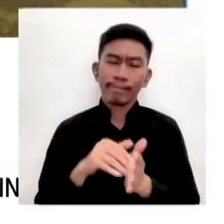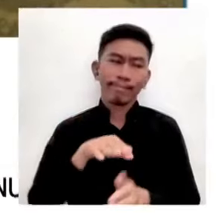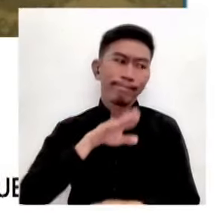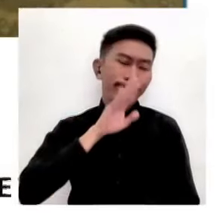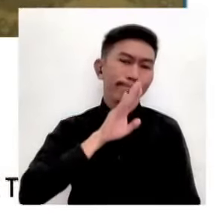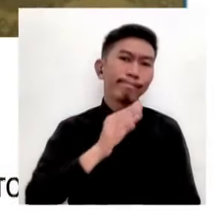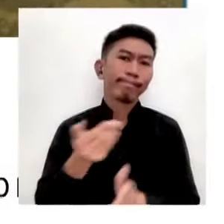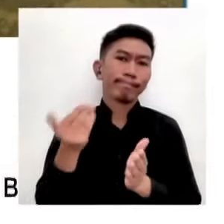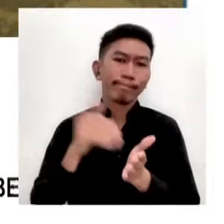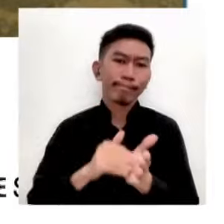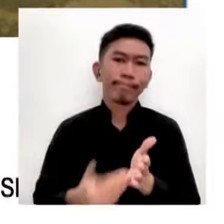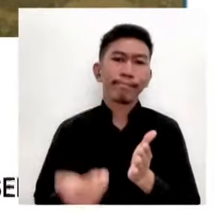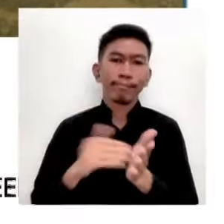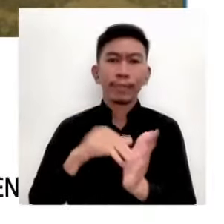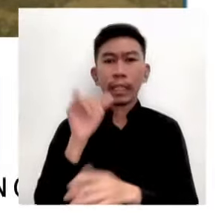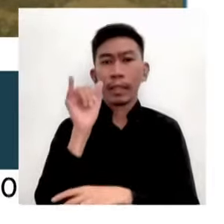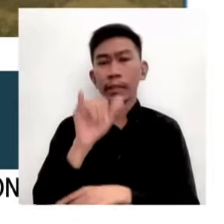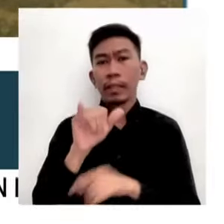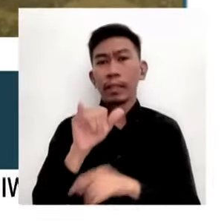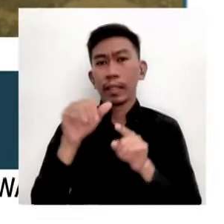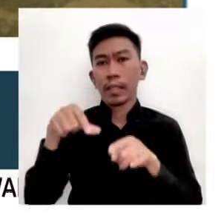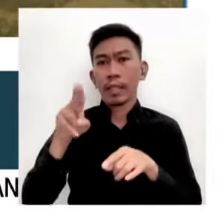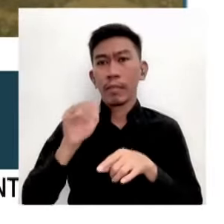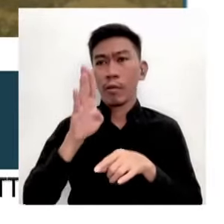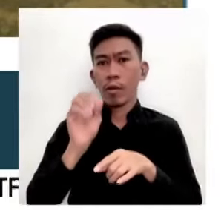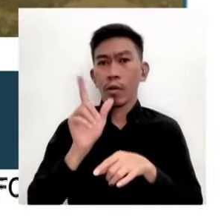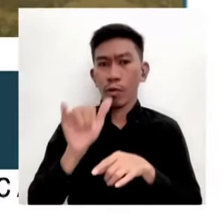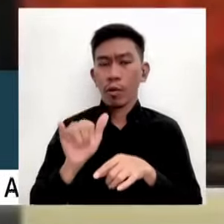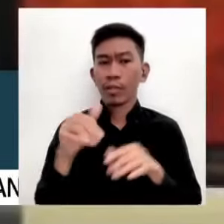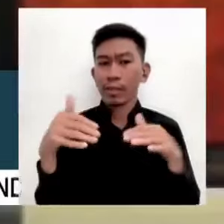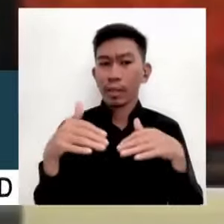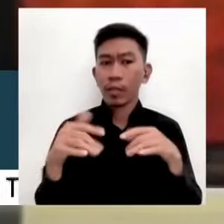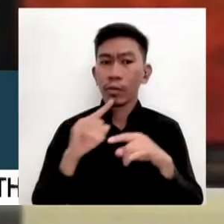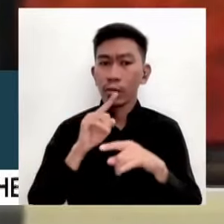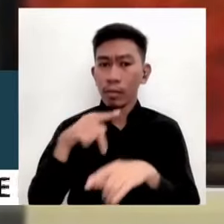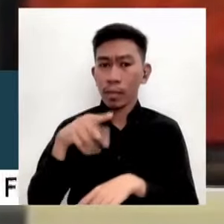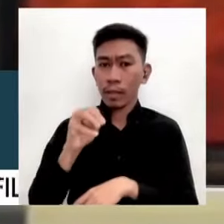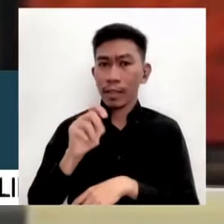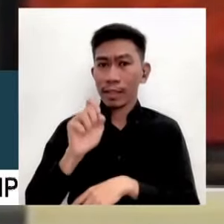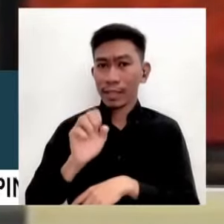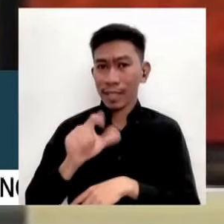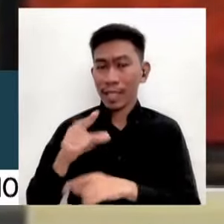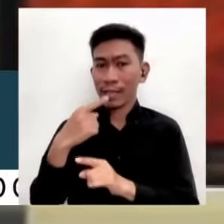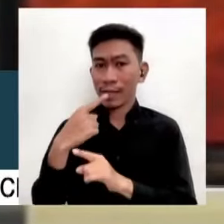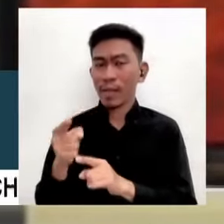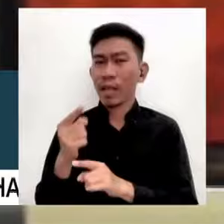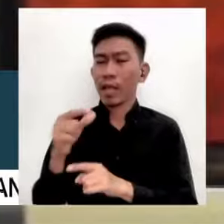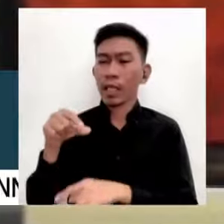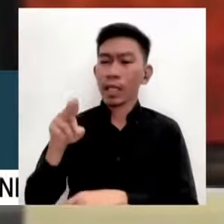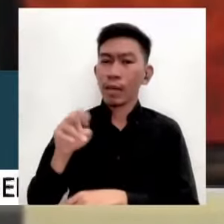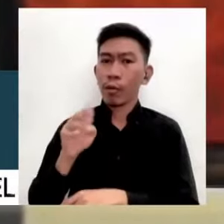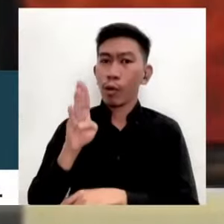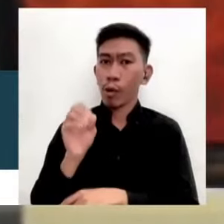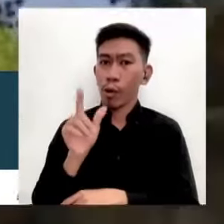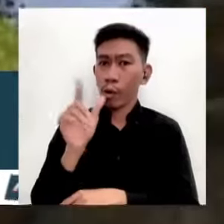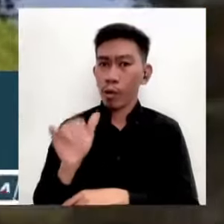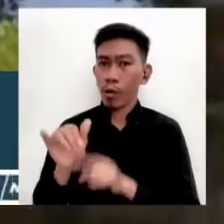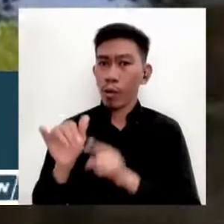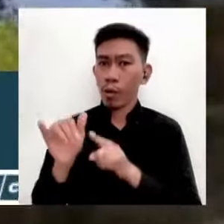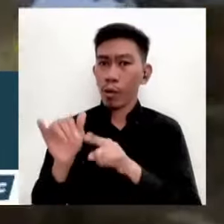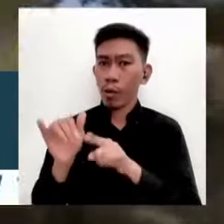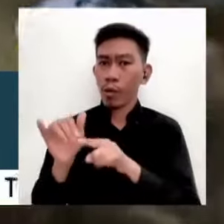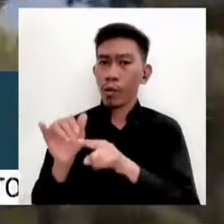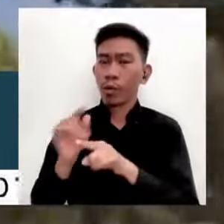Kibuloy in their hearings. Surigao del Sur Representative Johnny Pimentel says Kibuloy's attendance can clarify issues surrounding